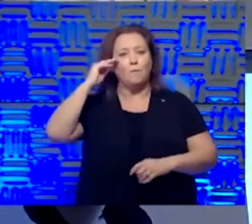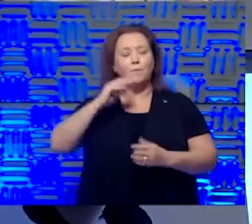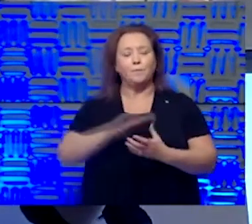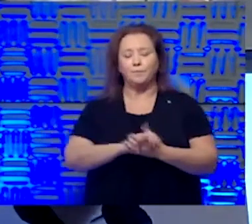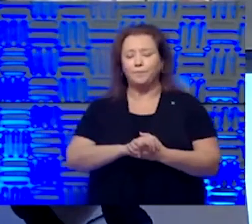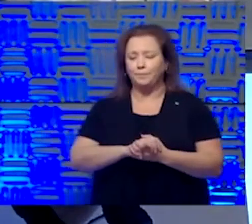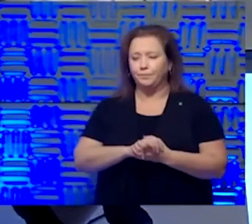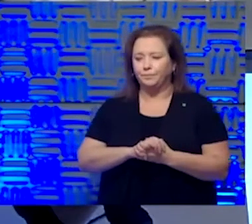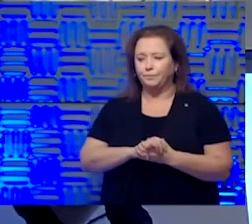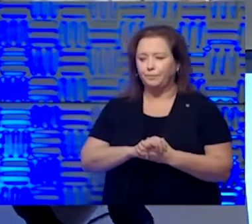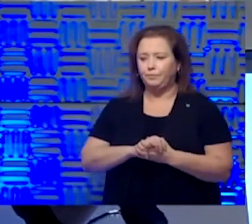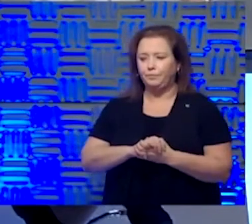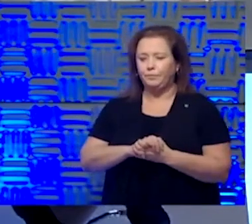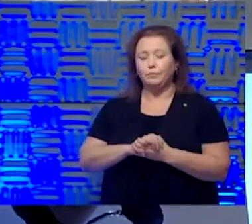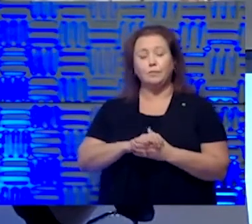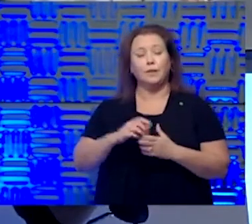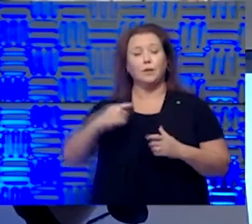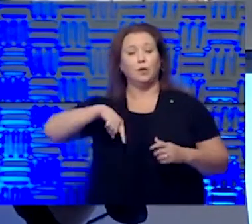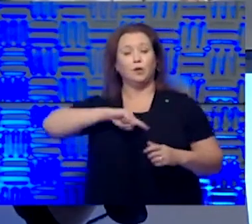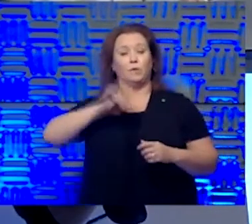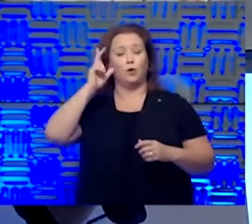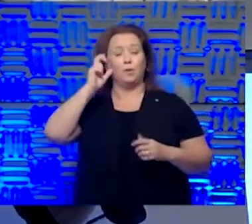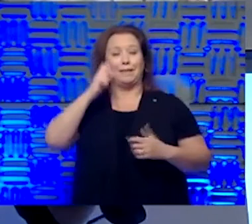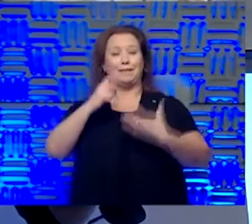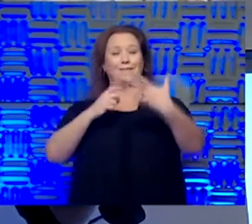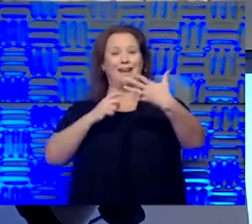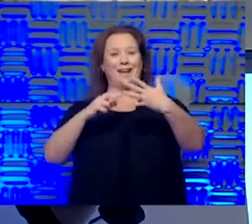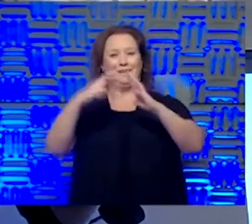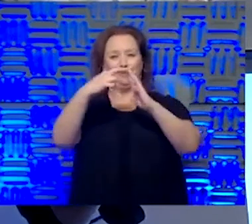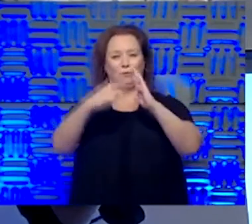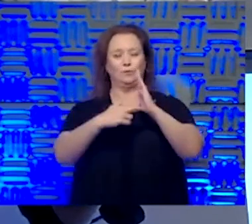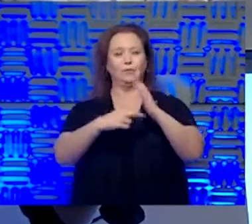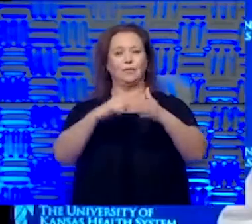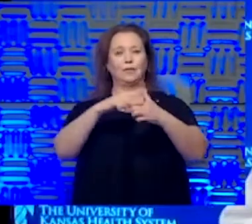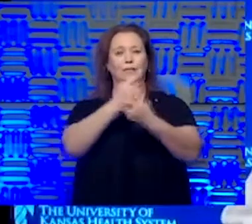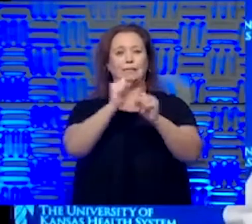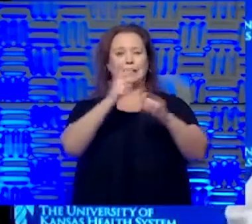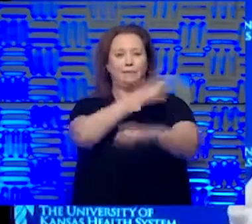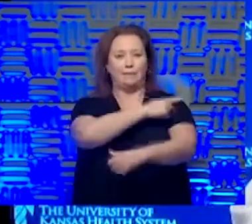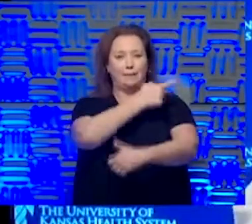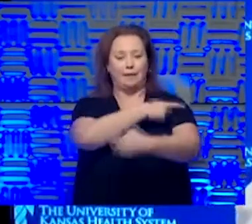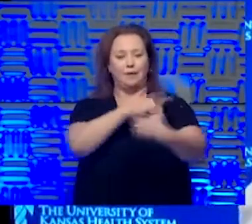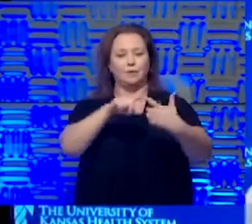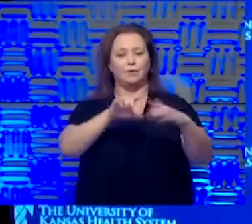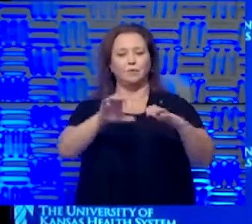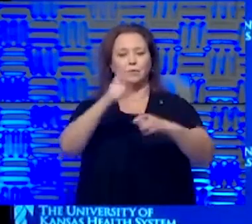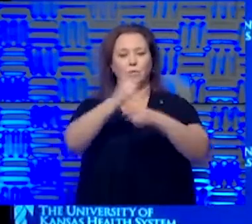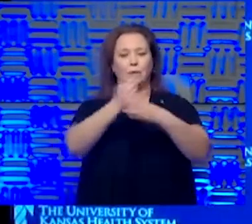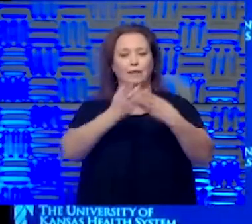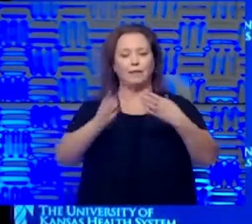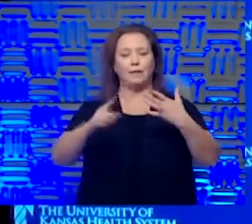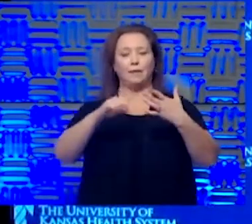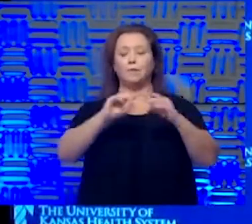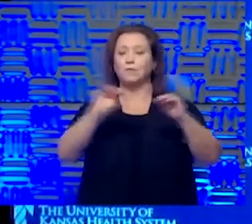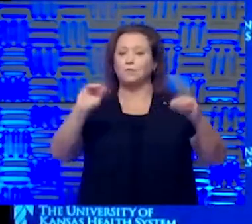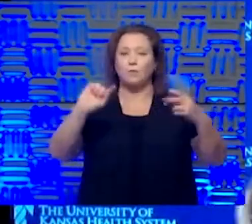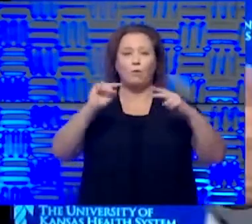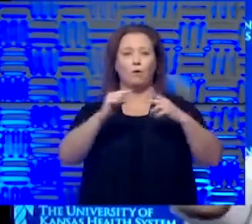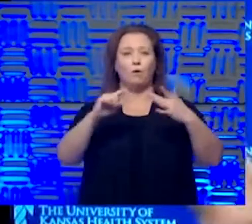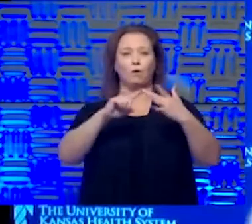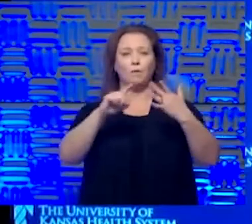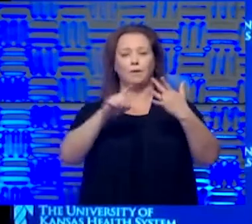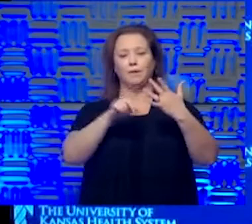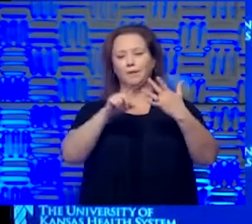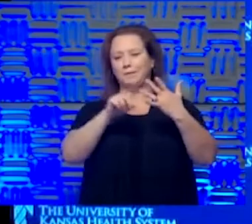You know, you've heard me talk about those 5 rules. Number 1, save the patient. Number 2, do the right thing. Number 3, do no harm. Number 4,